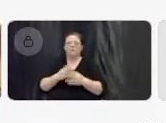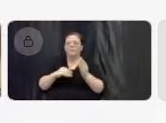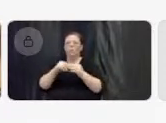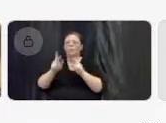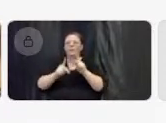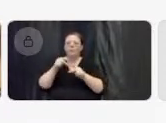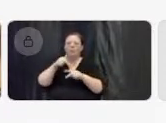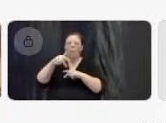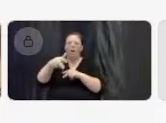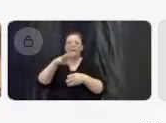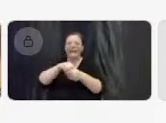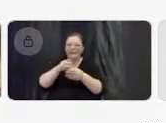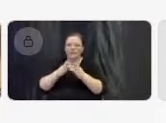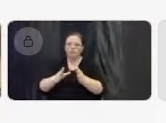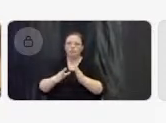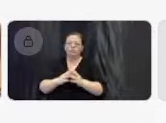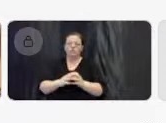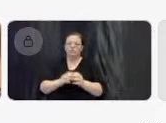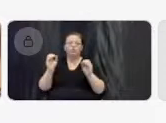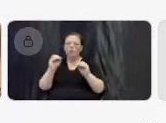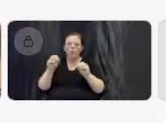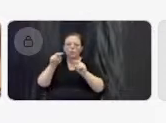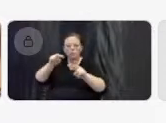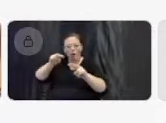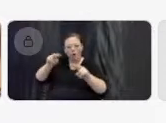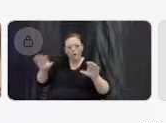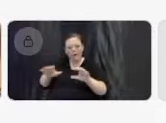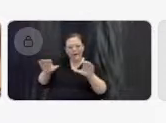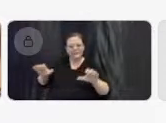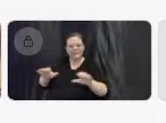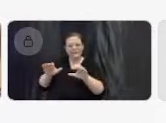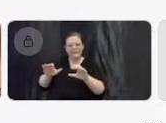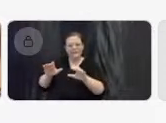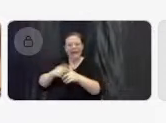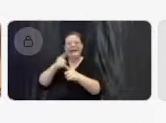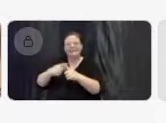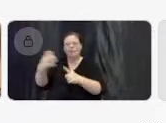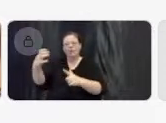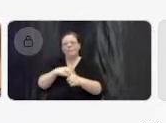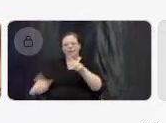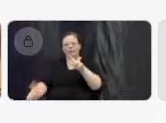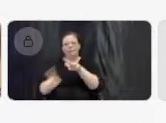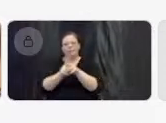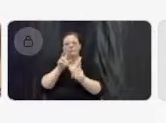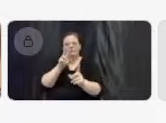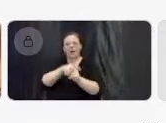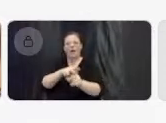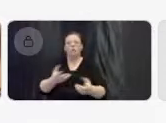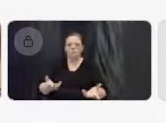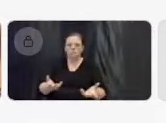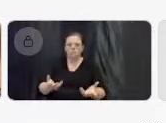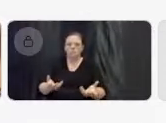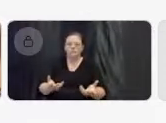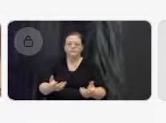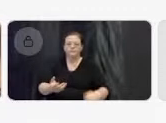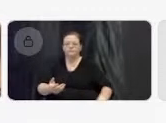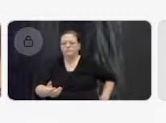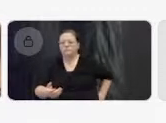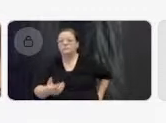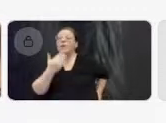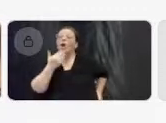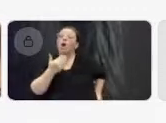in the street. No one to monitor the activities until a complaint is filed. A